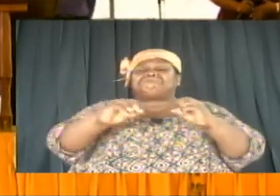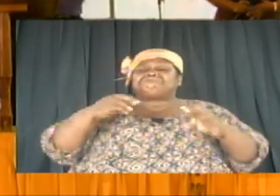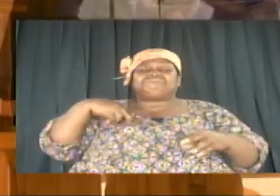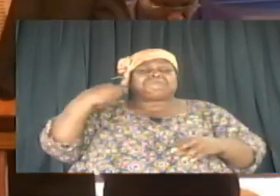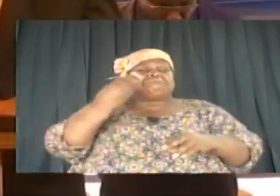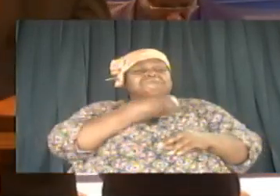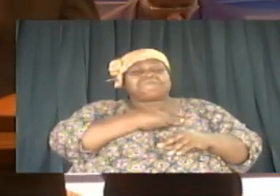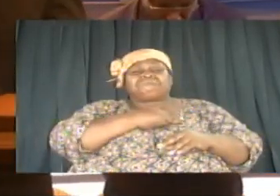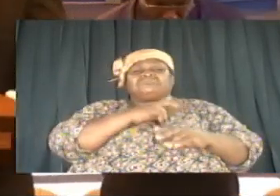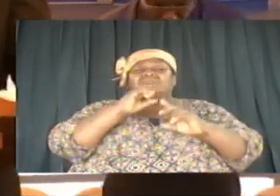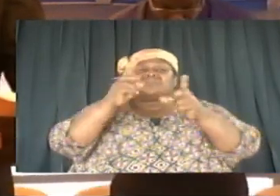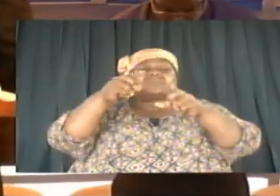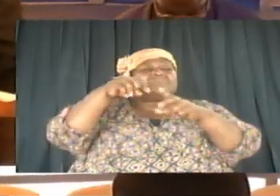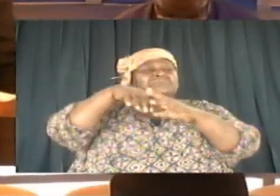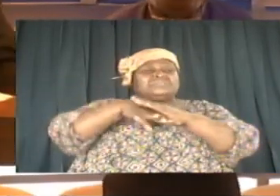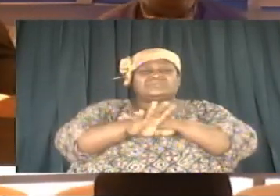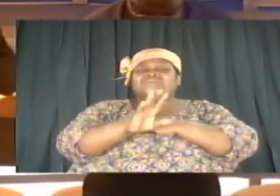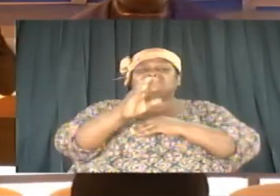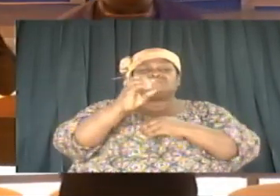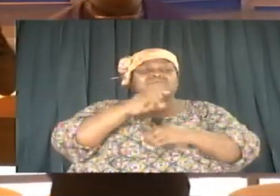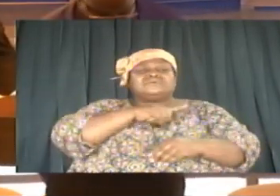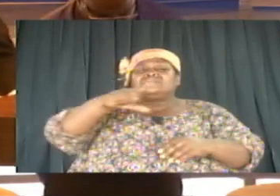are going to go into supper